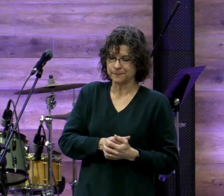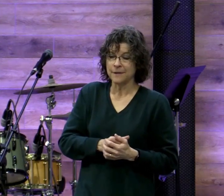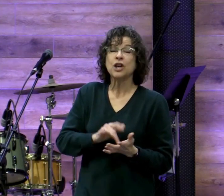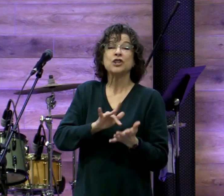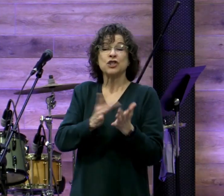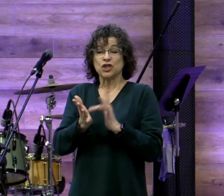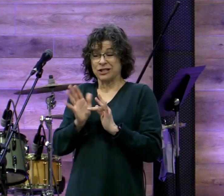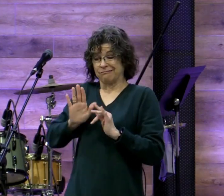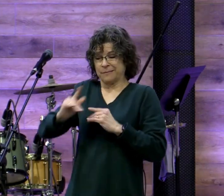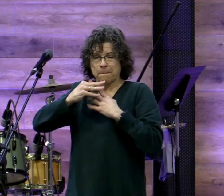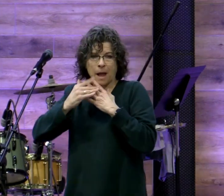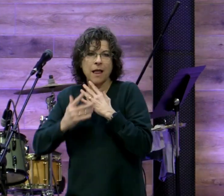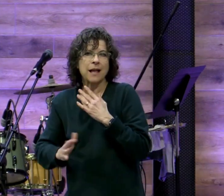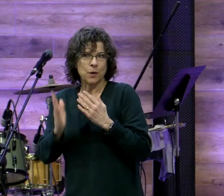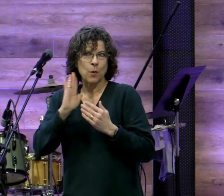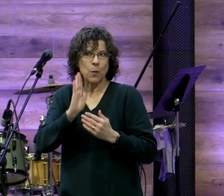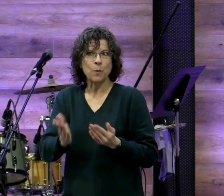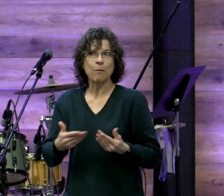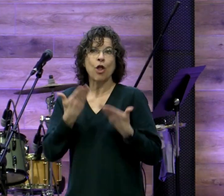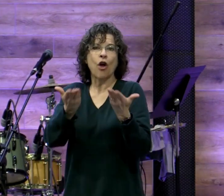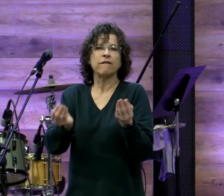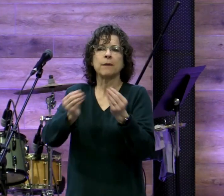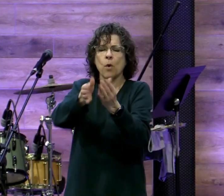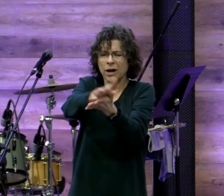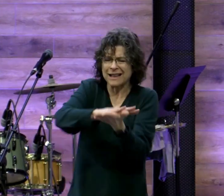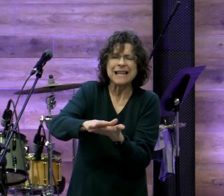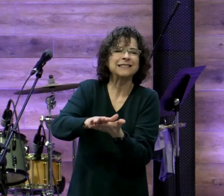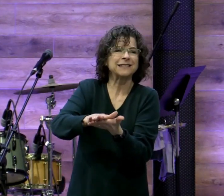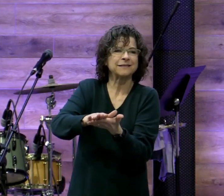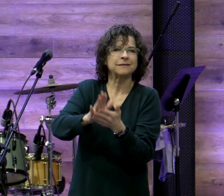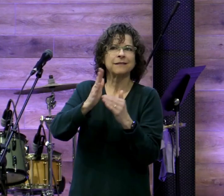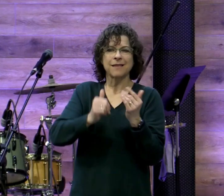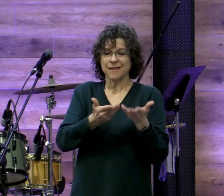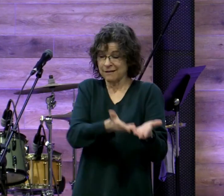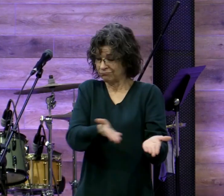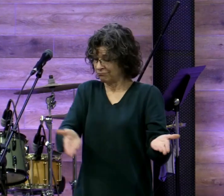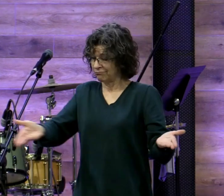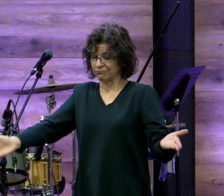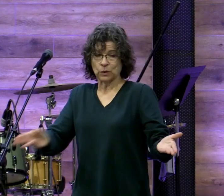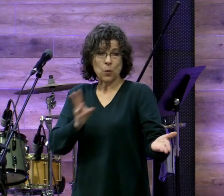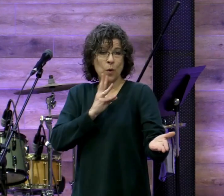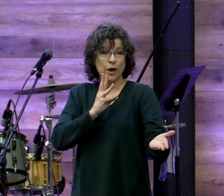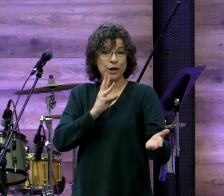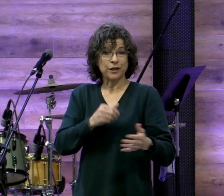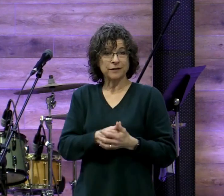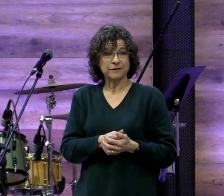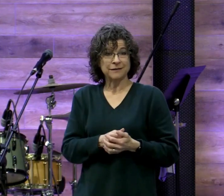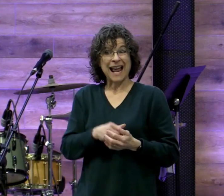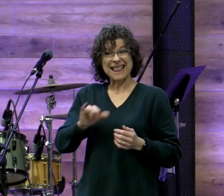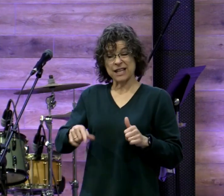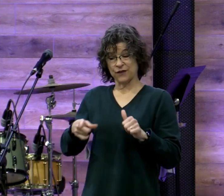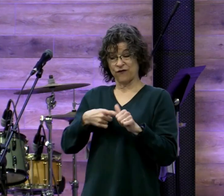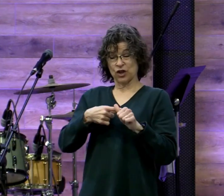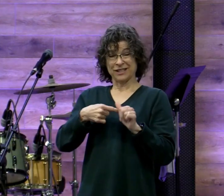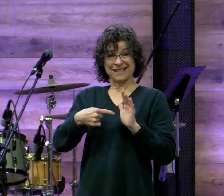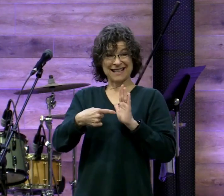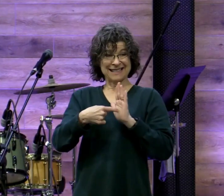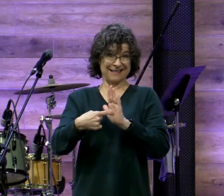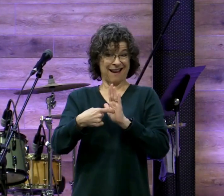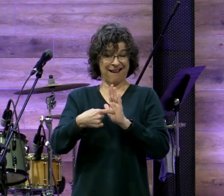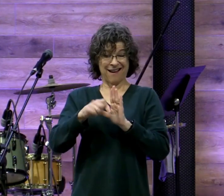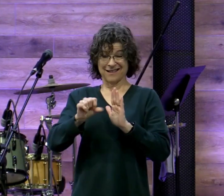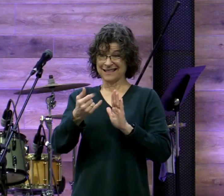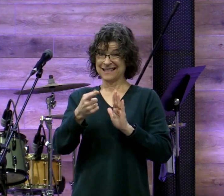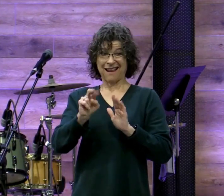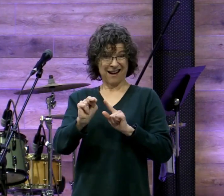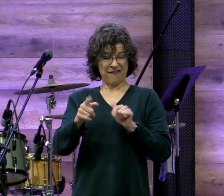first sign here is pointing symbolically to our need for a cleansing that is to take place.